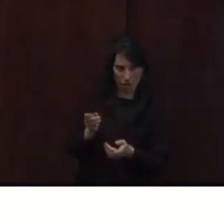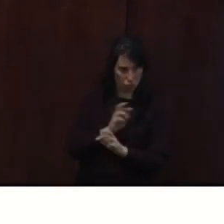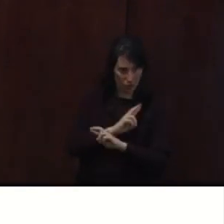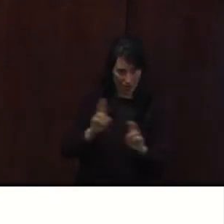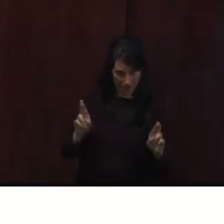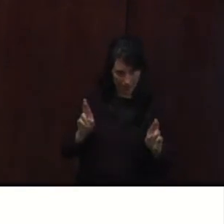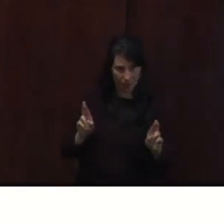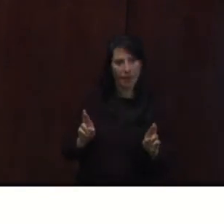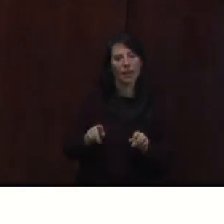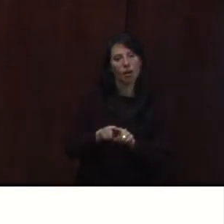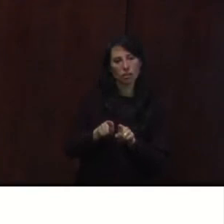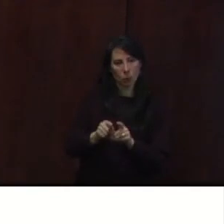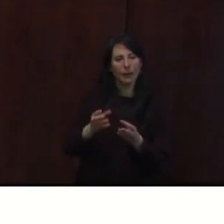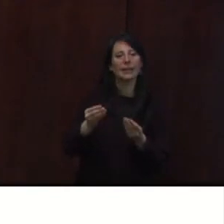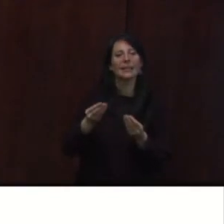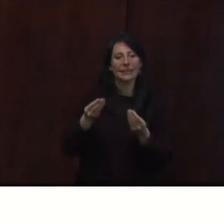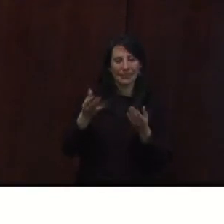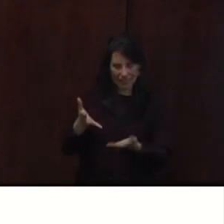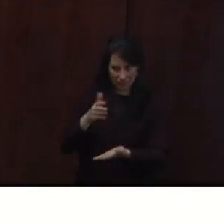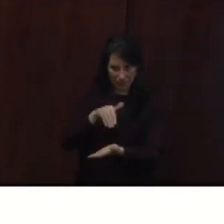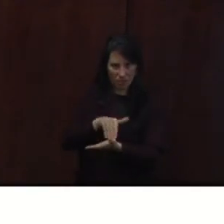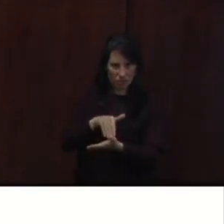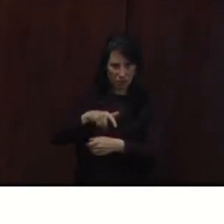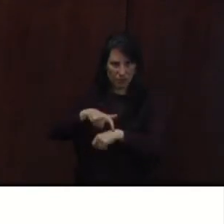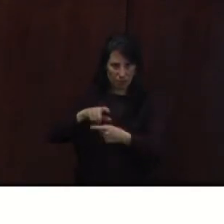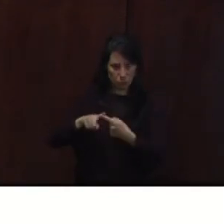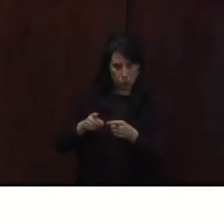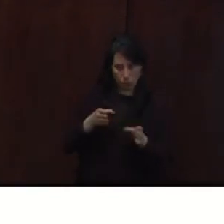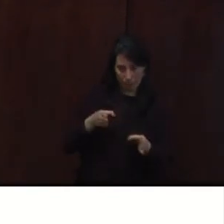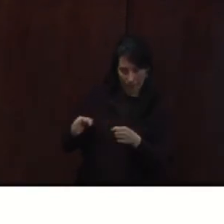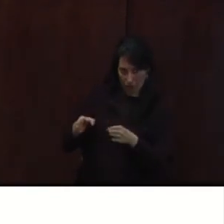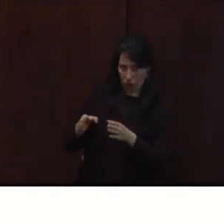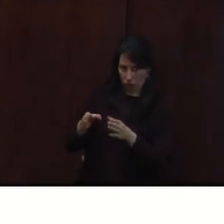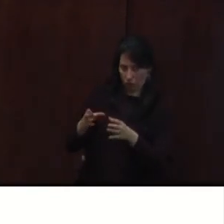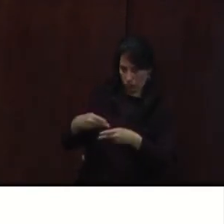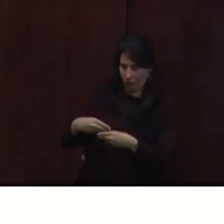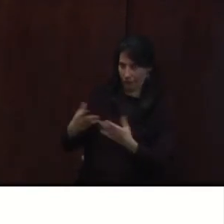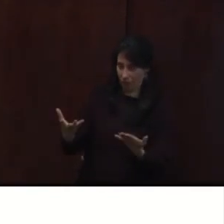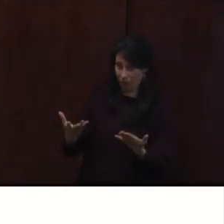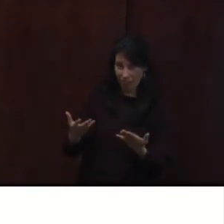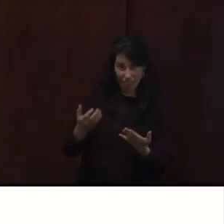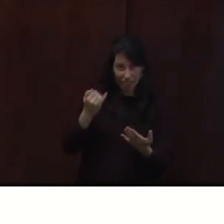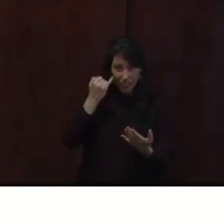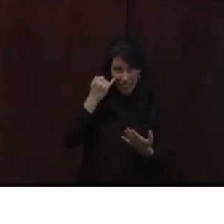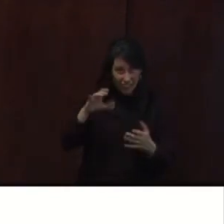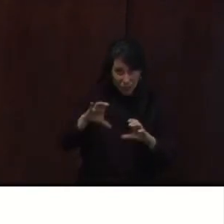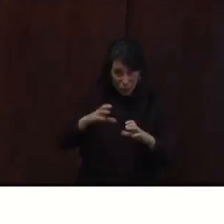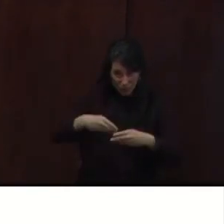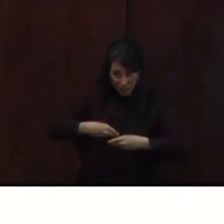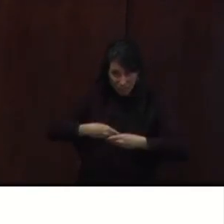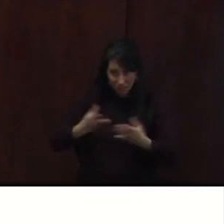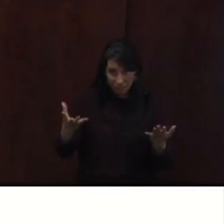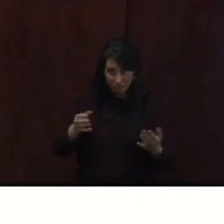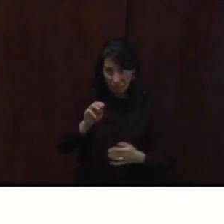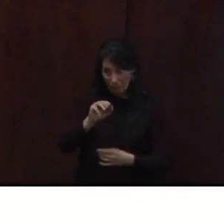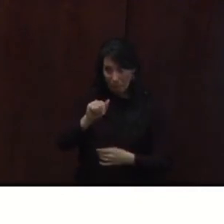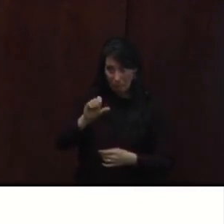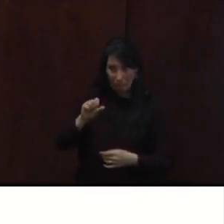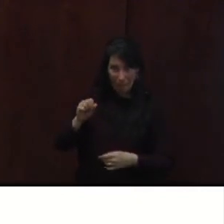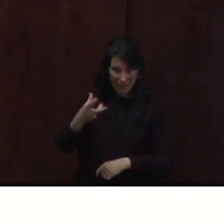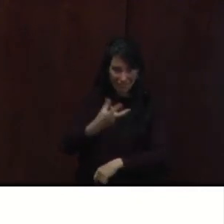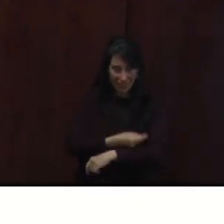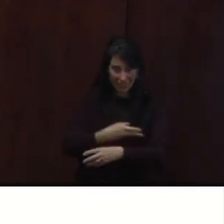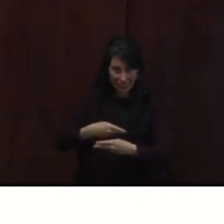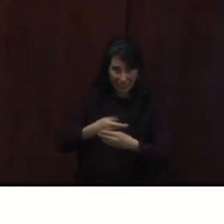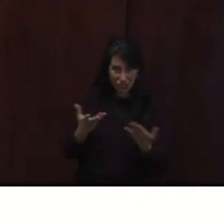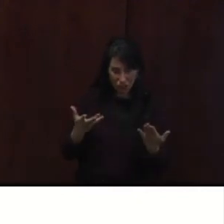for providers. Doing max vaccination is a pretty complex operation. So if we start